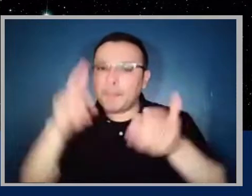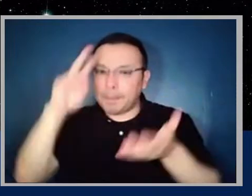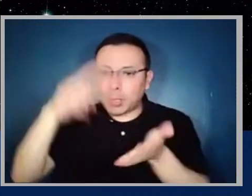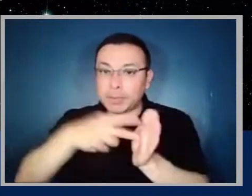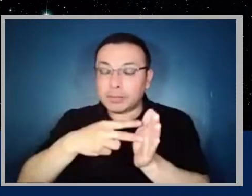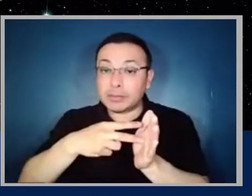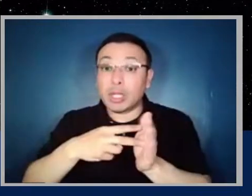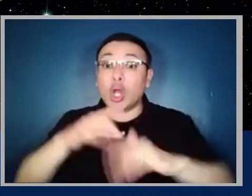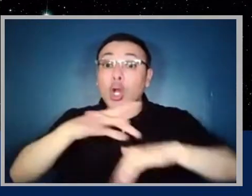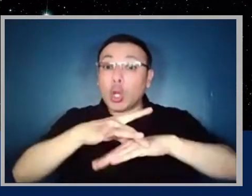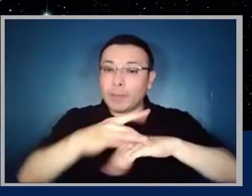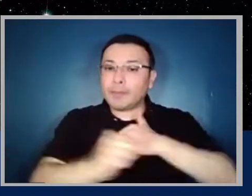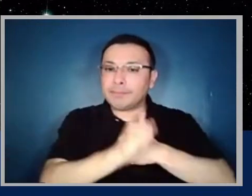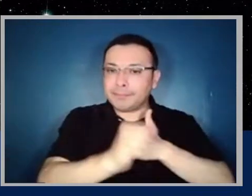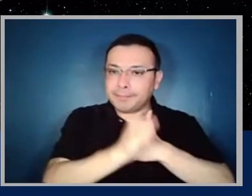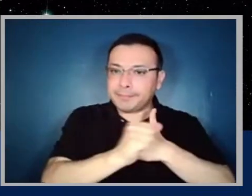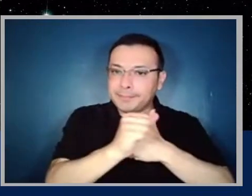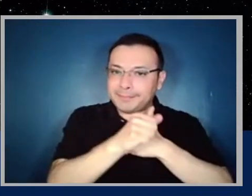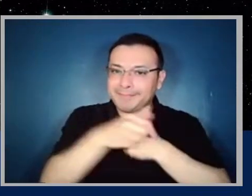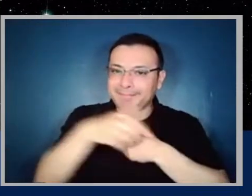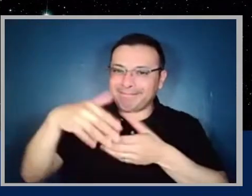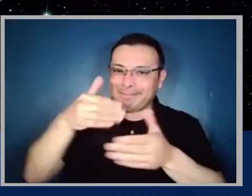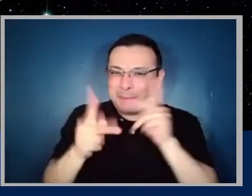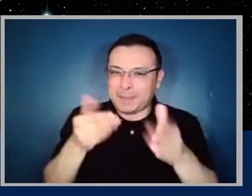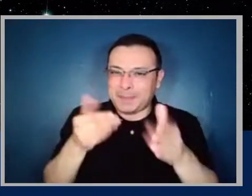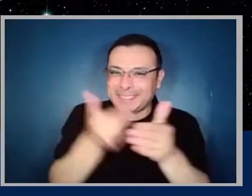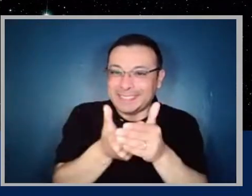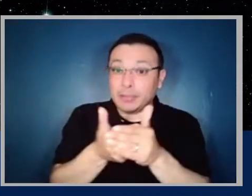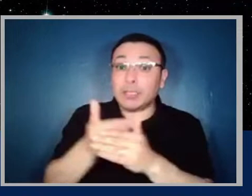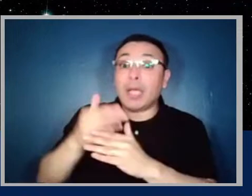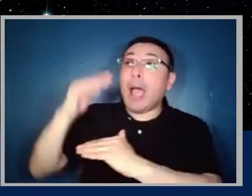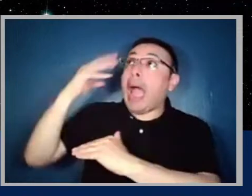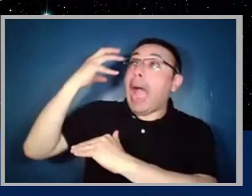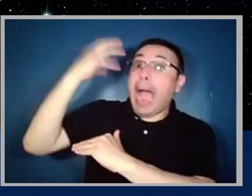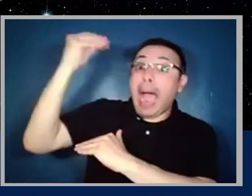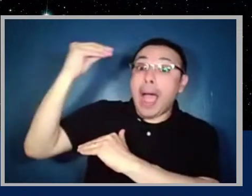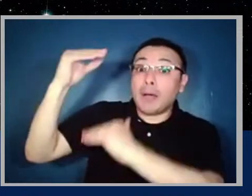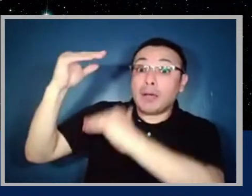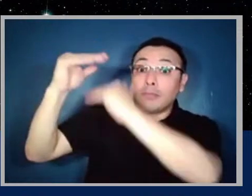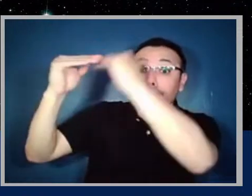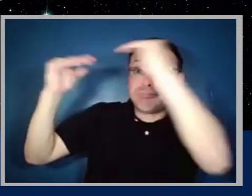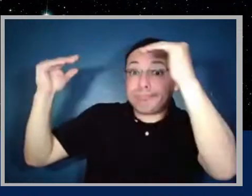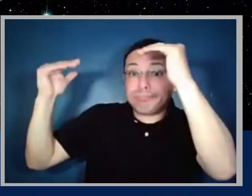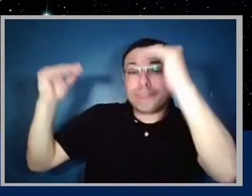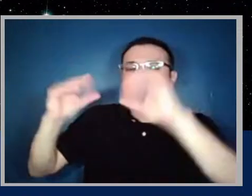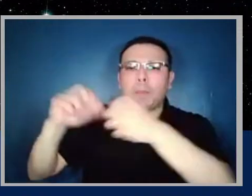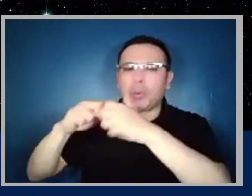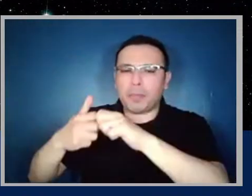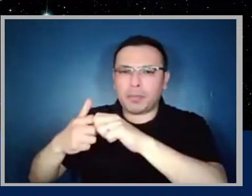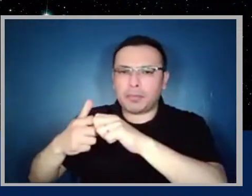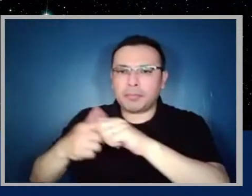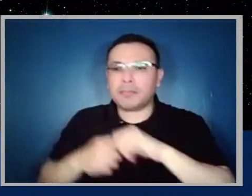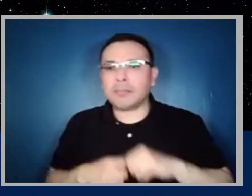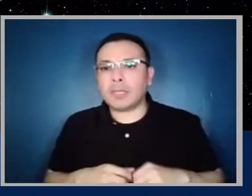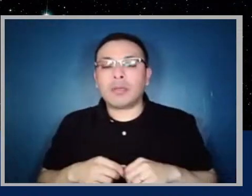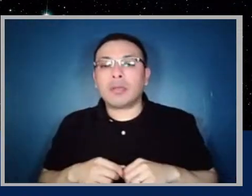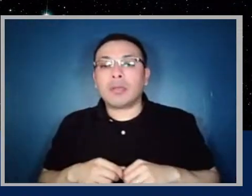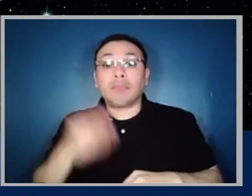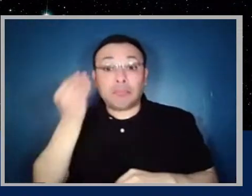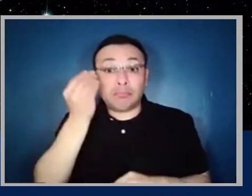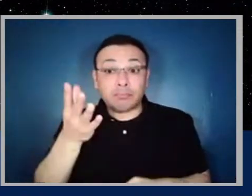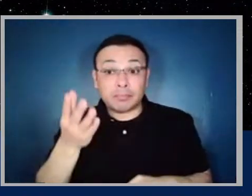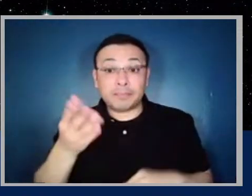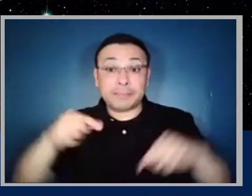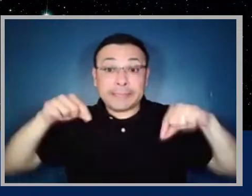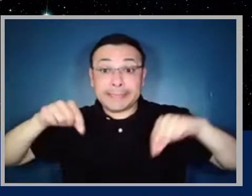near the vehicle. We actually, when we have the vehicle powered up, during processing here at Kennedy Space Center, where we do ammonia